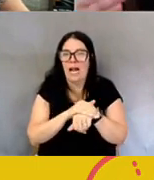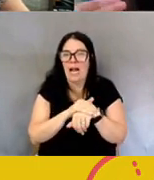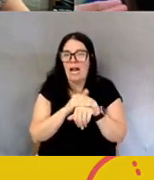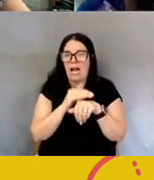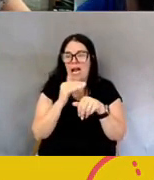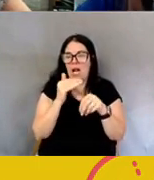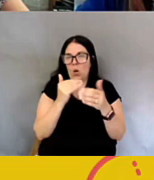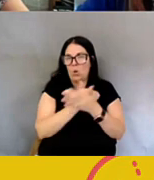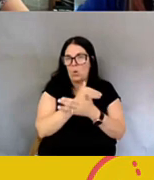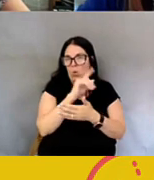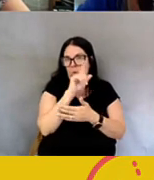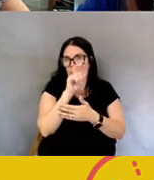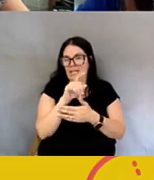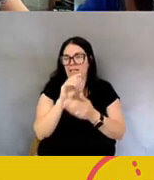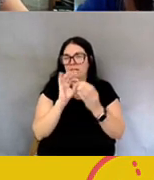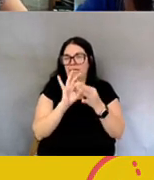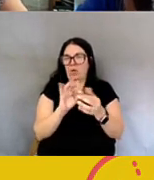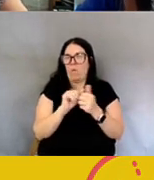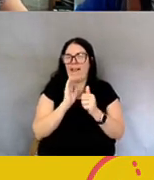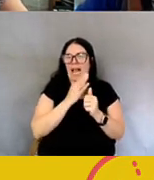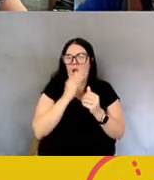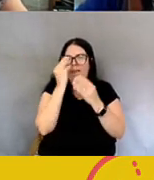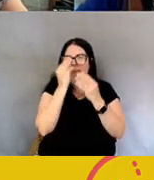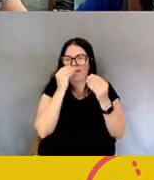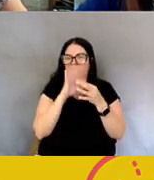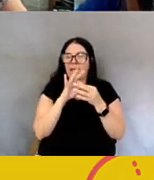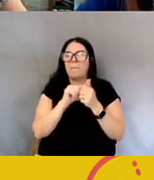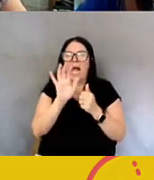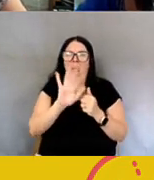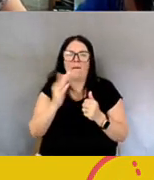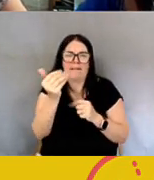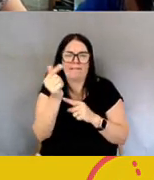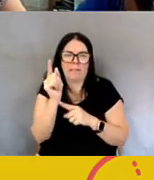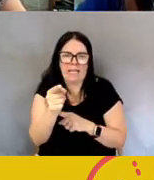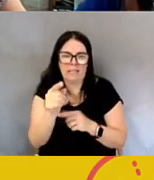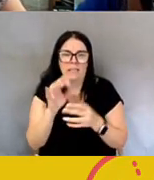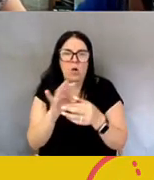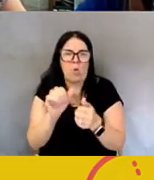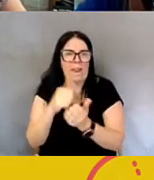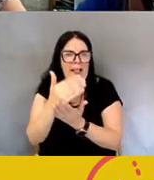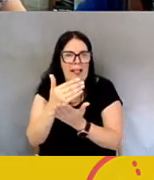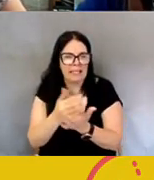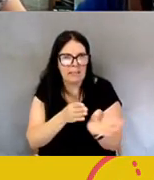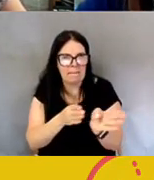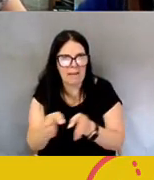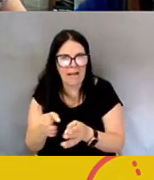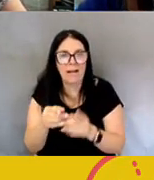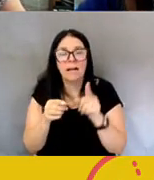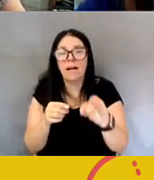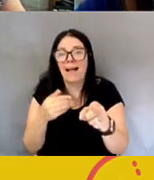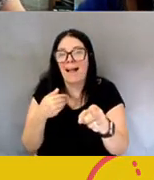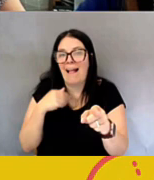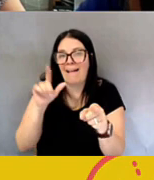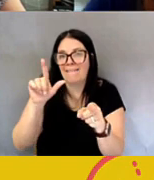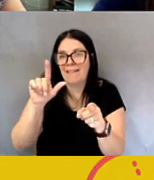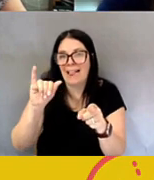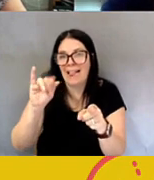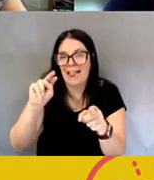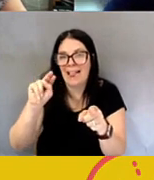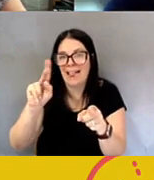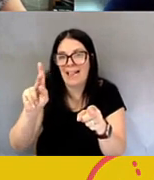thinking routine about lesson planning for about 15 minutes. There is a link to the PAL